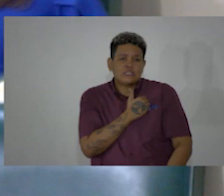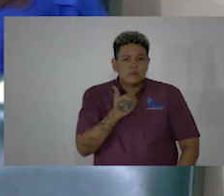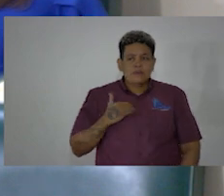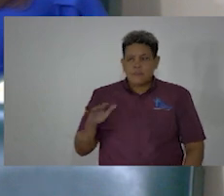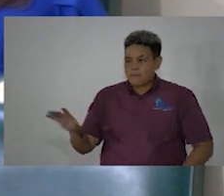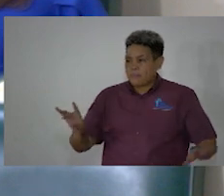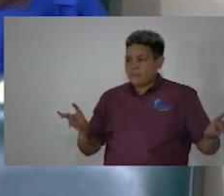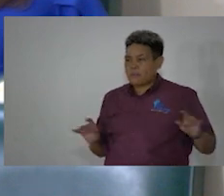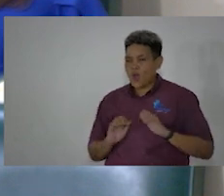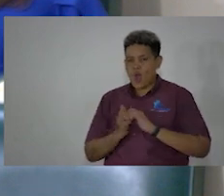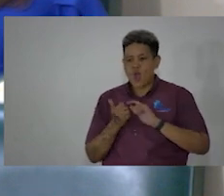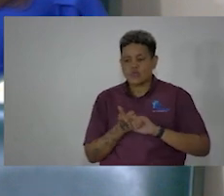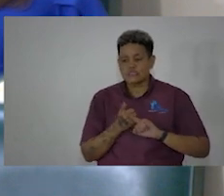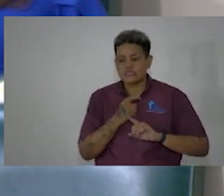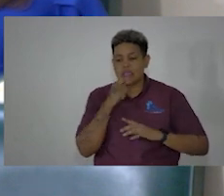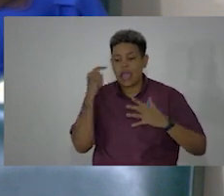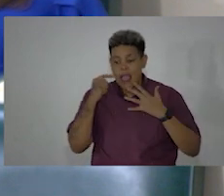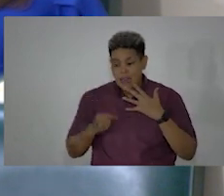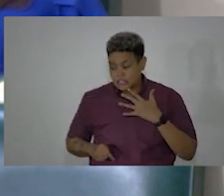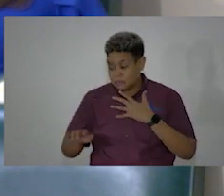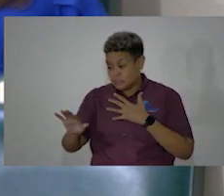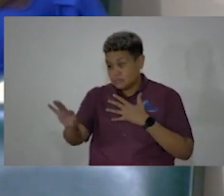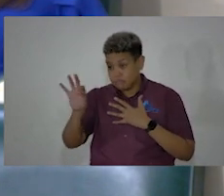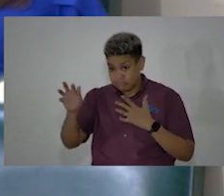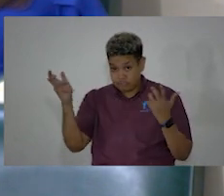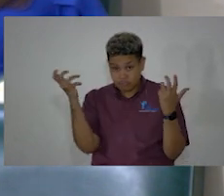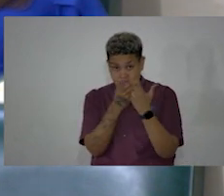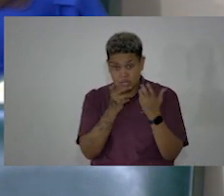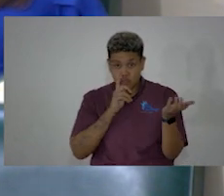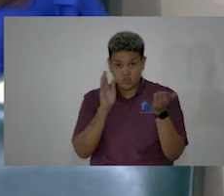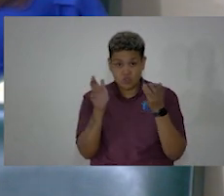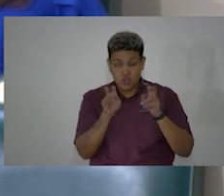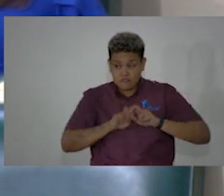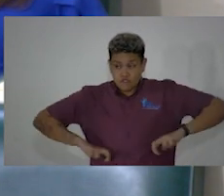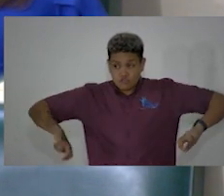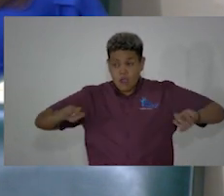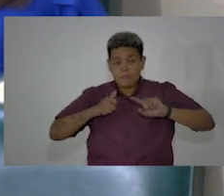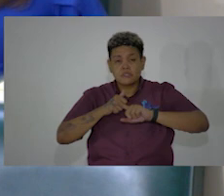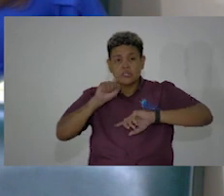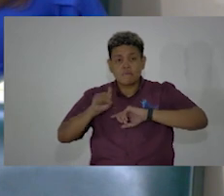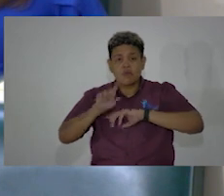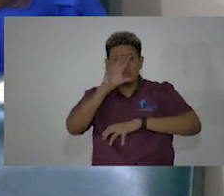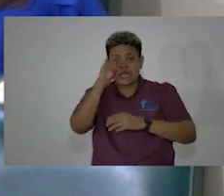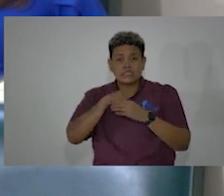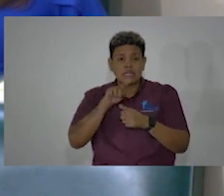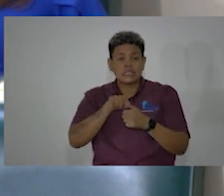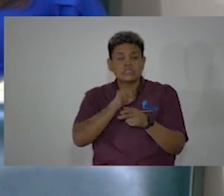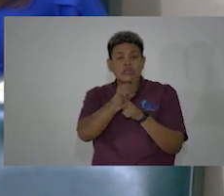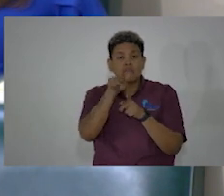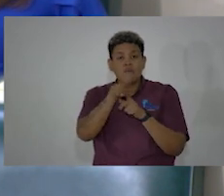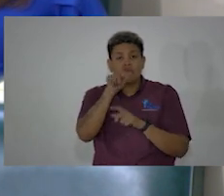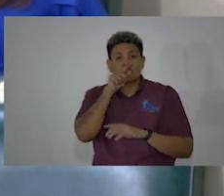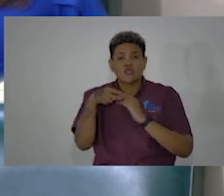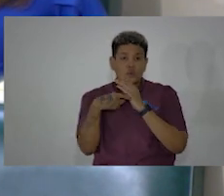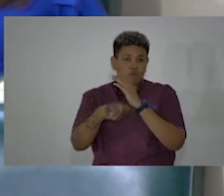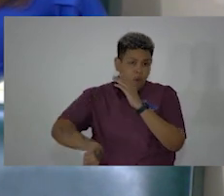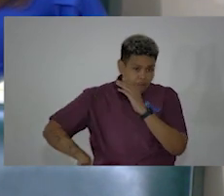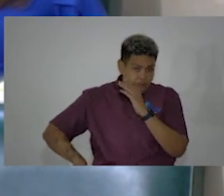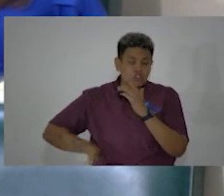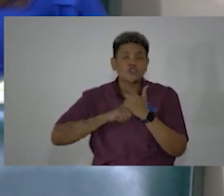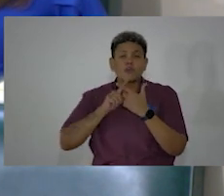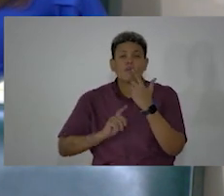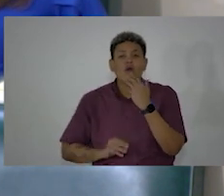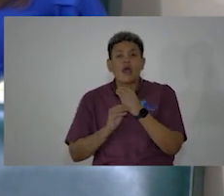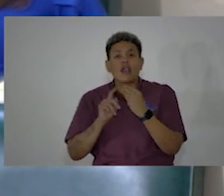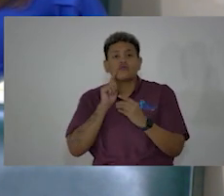approval. Eligibility criteria to serve on the tribunal must entail professional qualifications